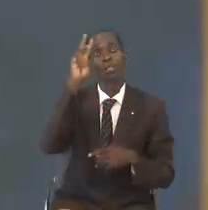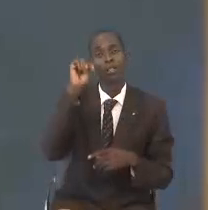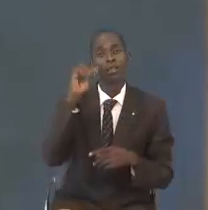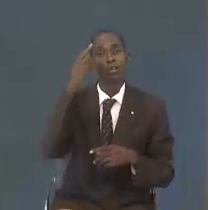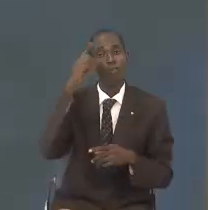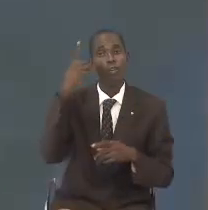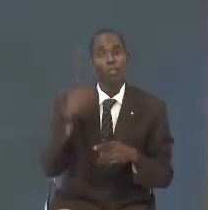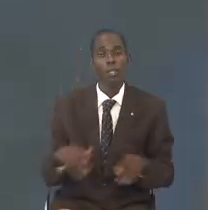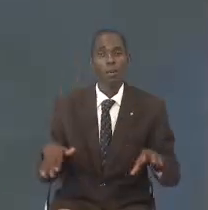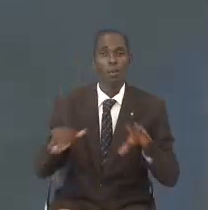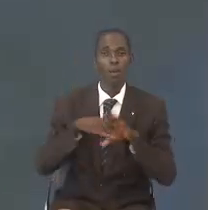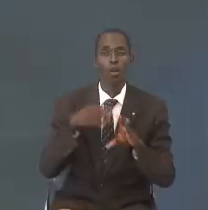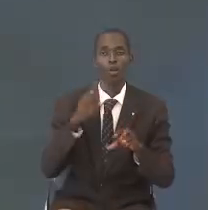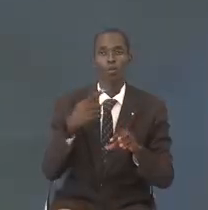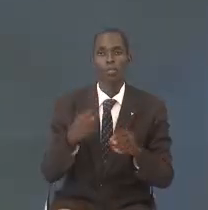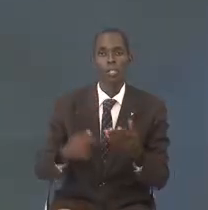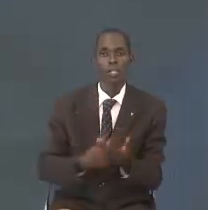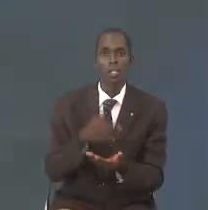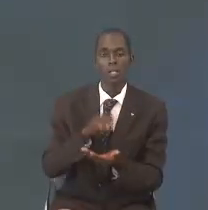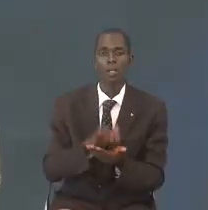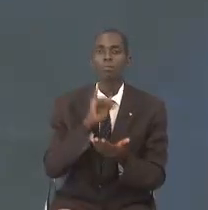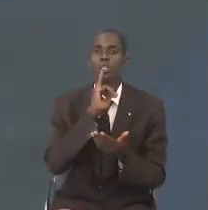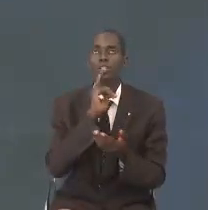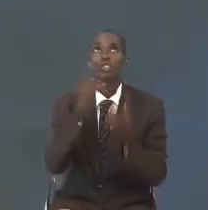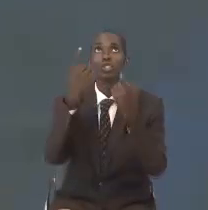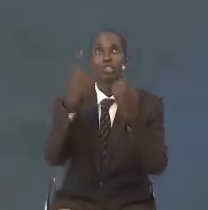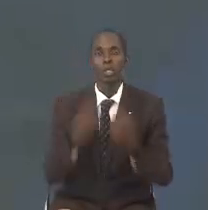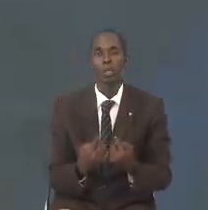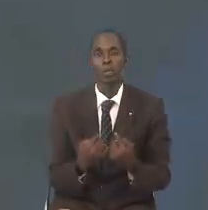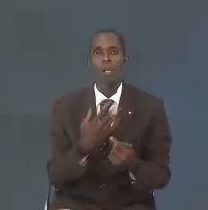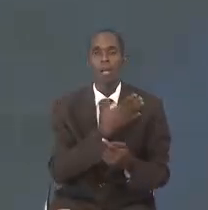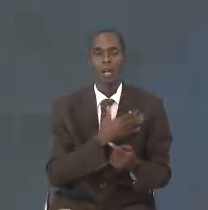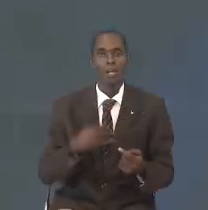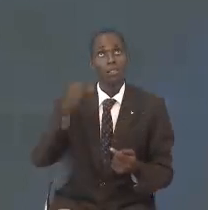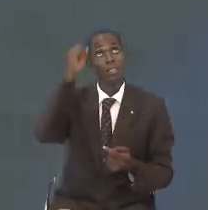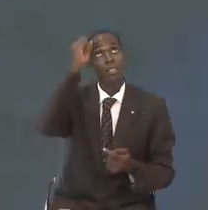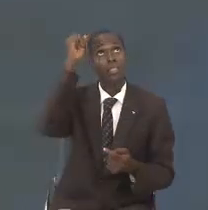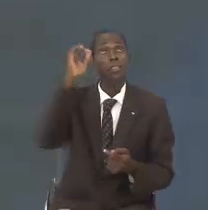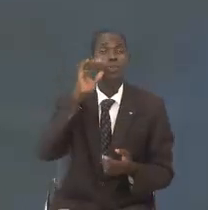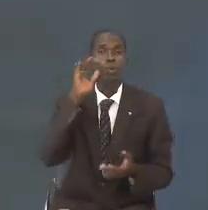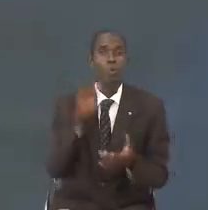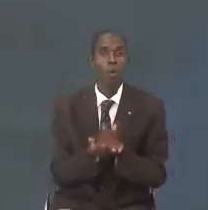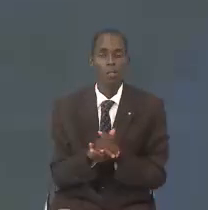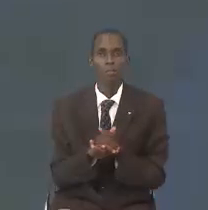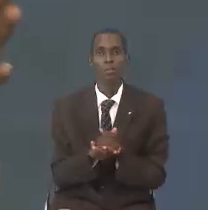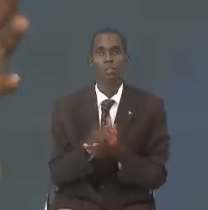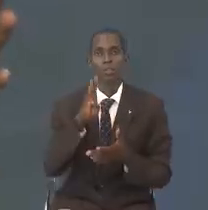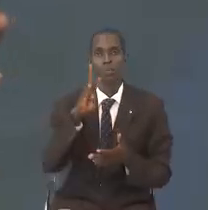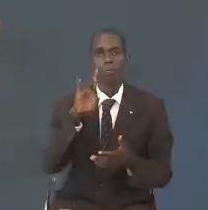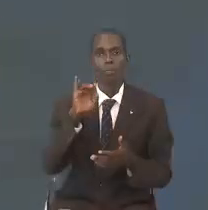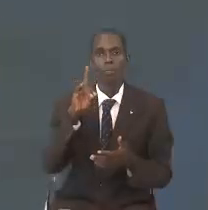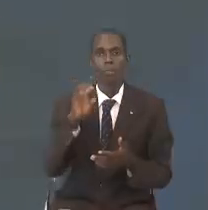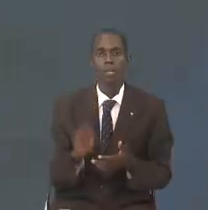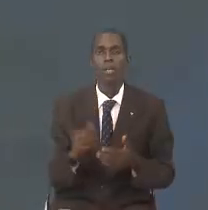marriage of the Lamb is come. And his wife, the bride, has